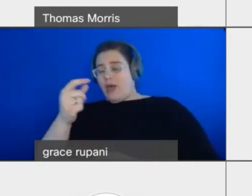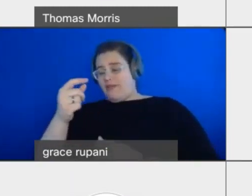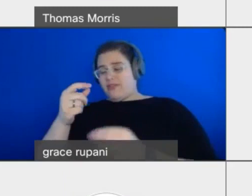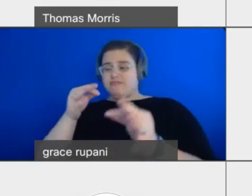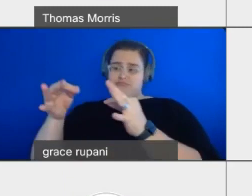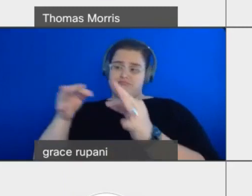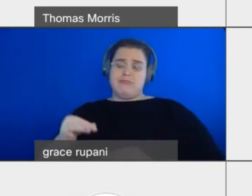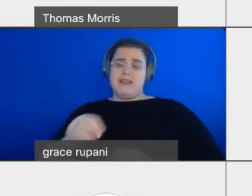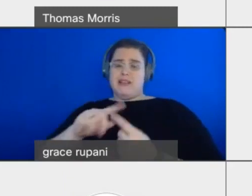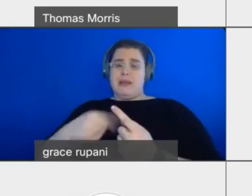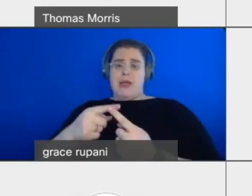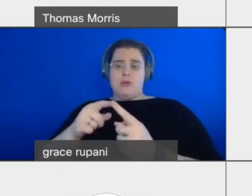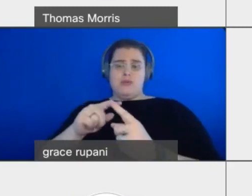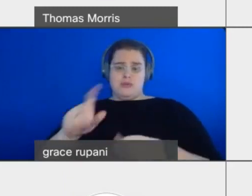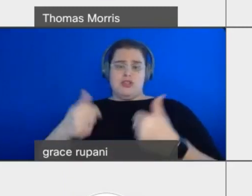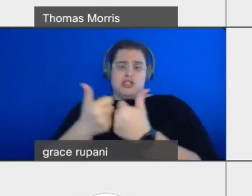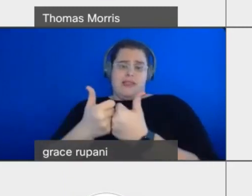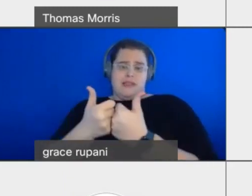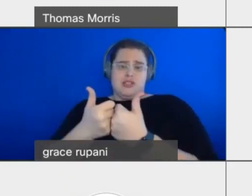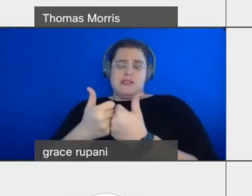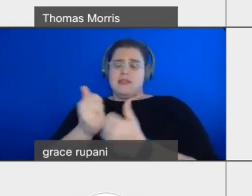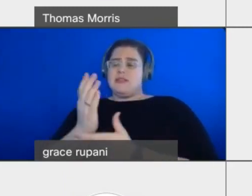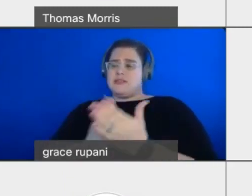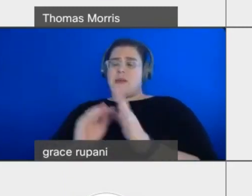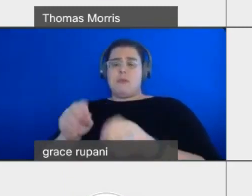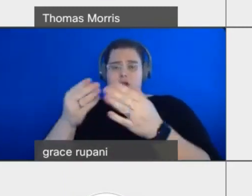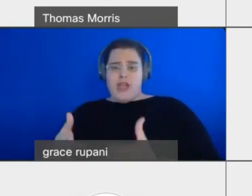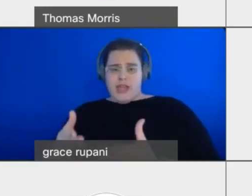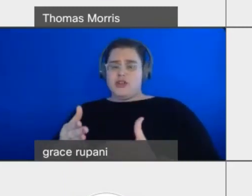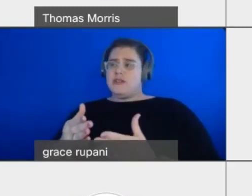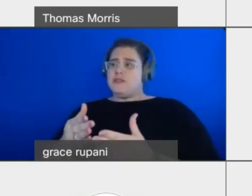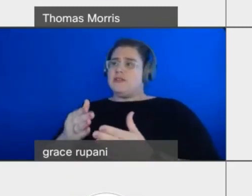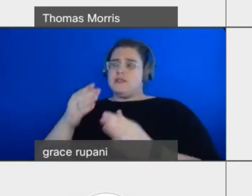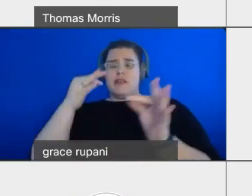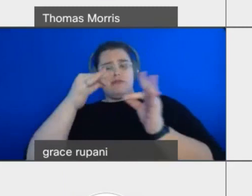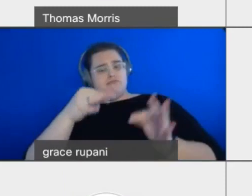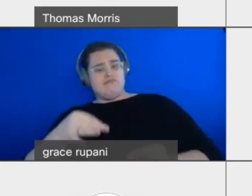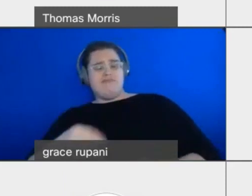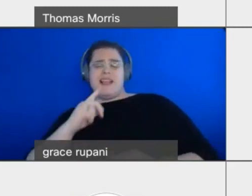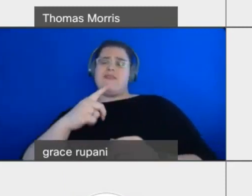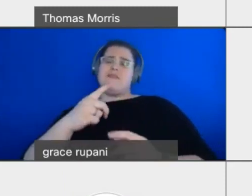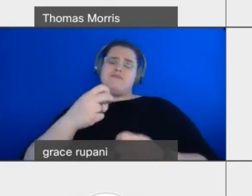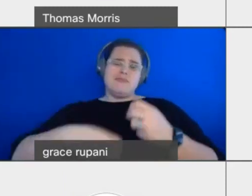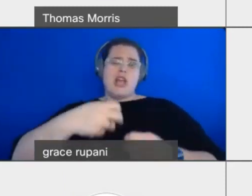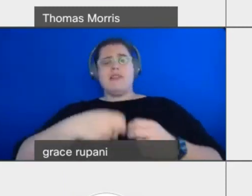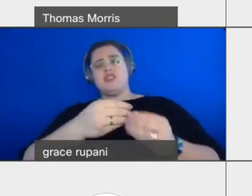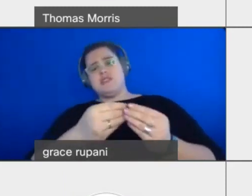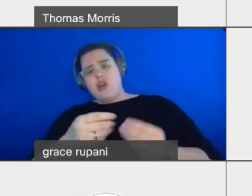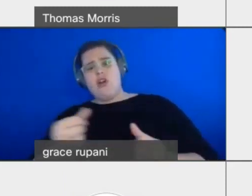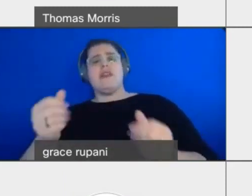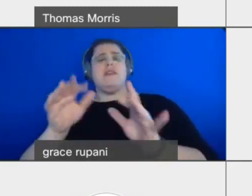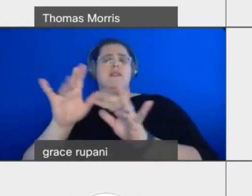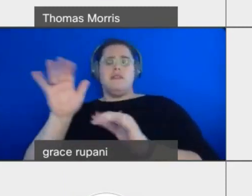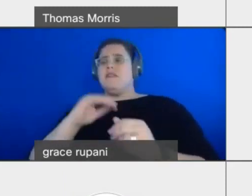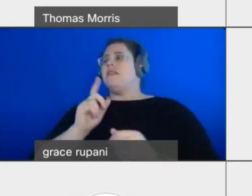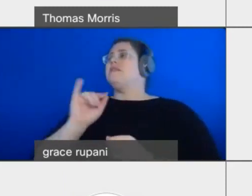where the vaccination to date has been the most complete. And so there we're recognizing what